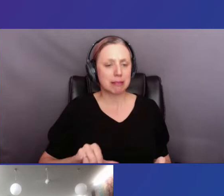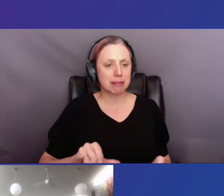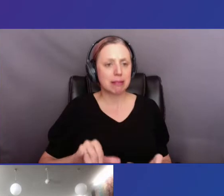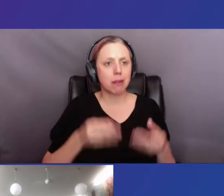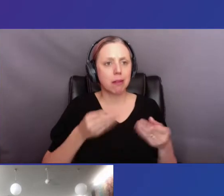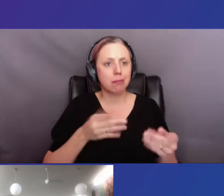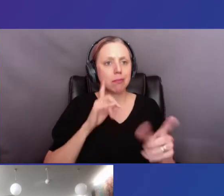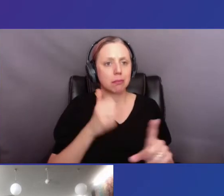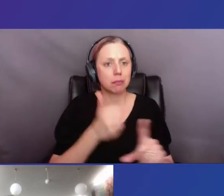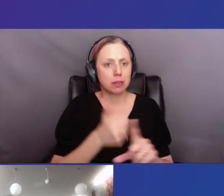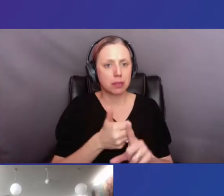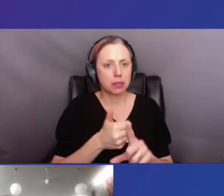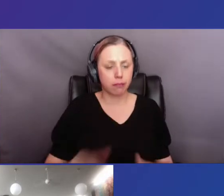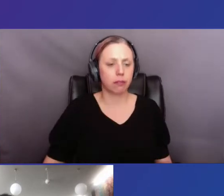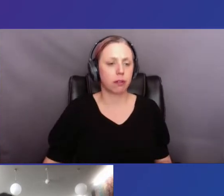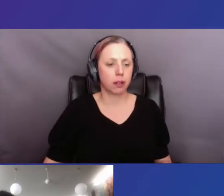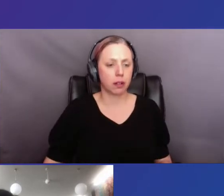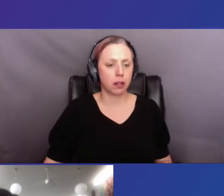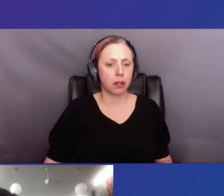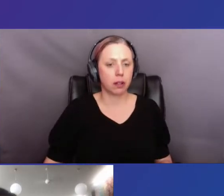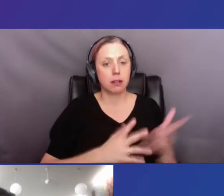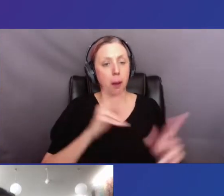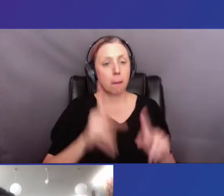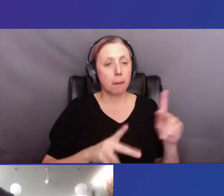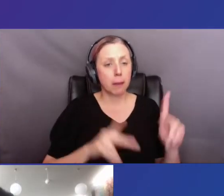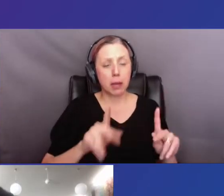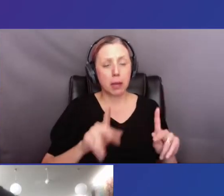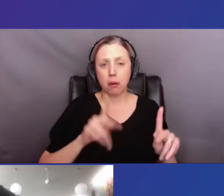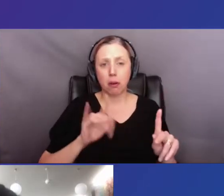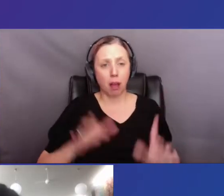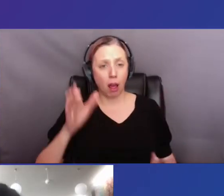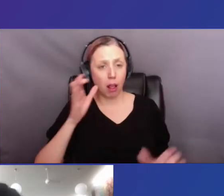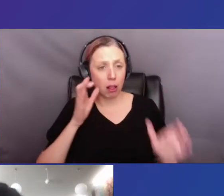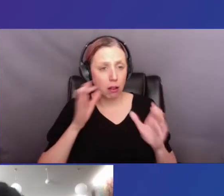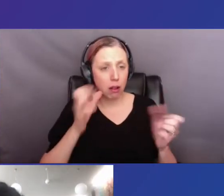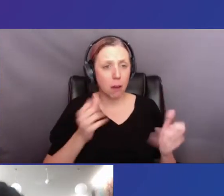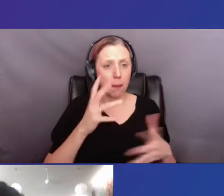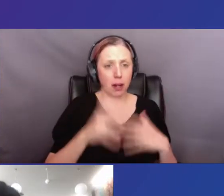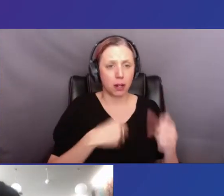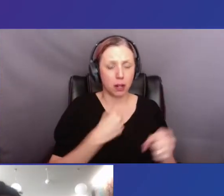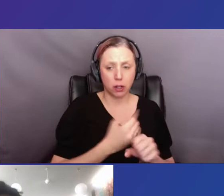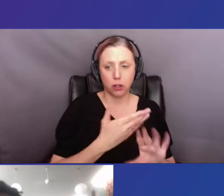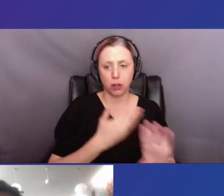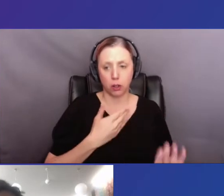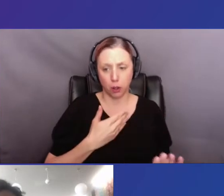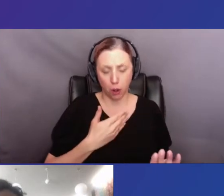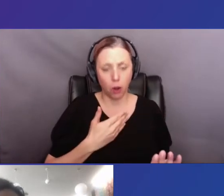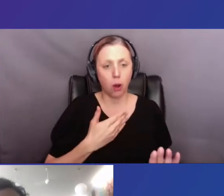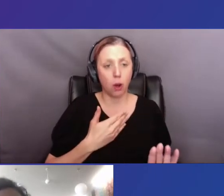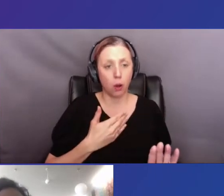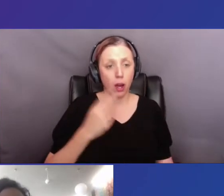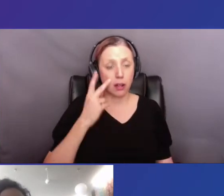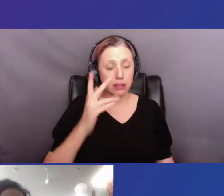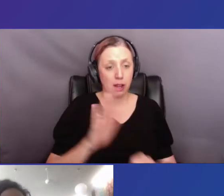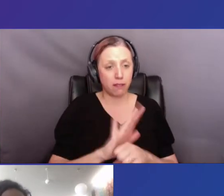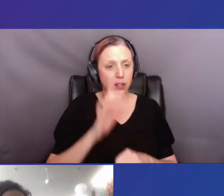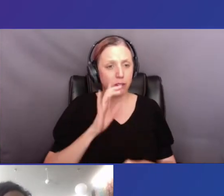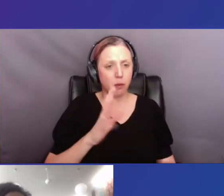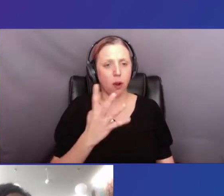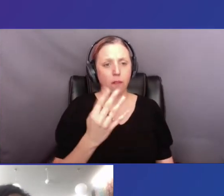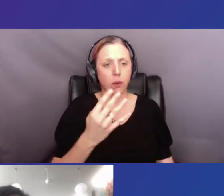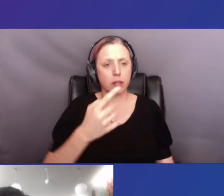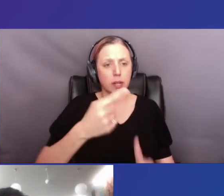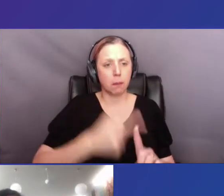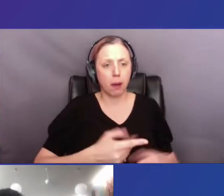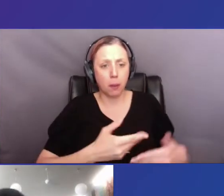I'm imagining that some people who are listening to this might have many years ago seen a video of a little 14-month-old baby kind of leading a room